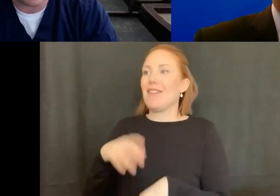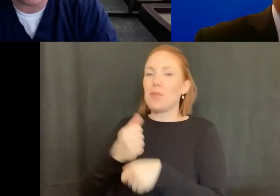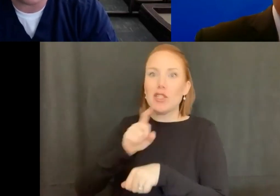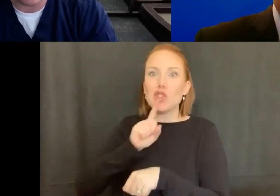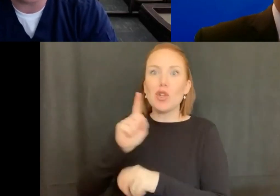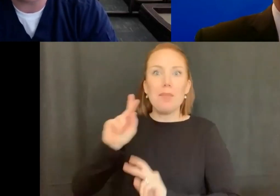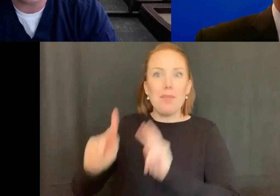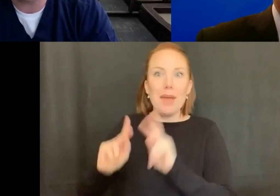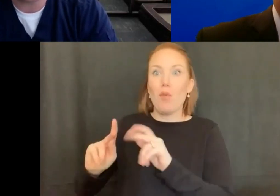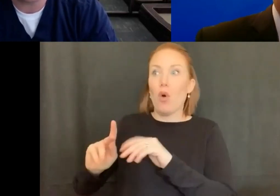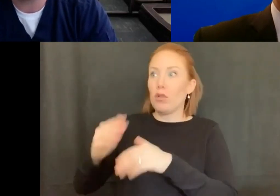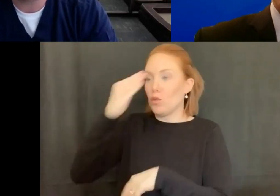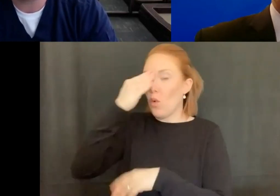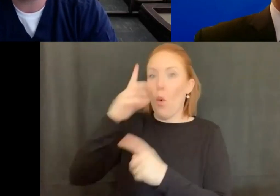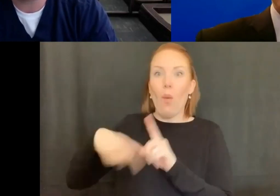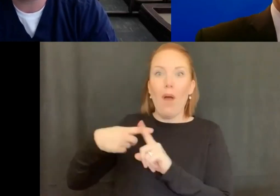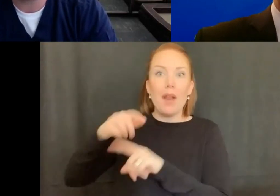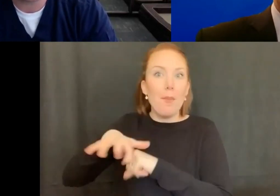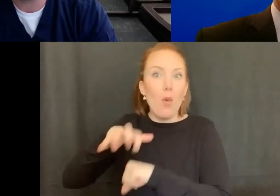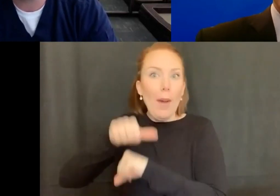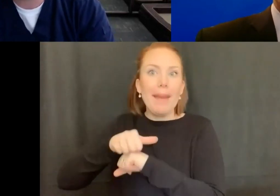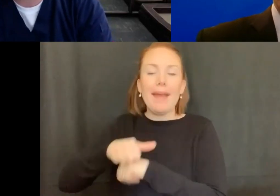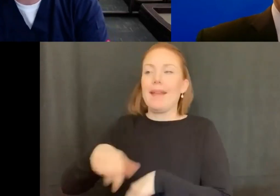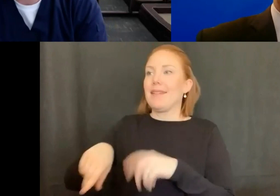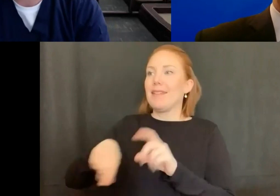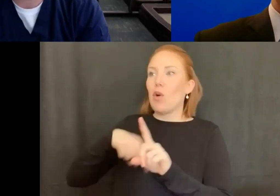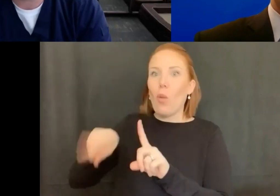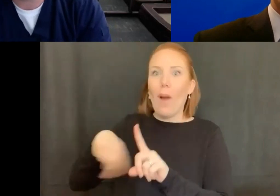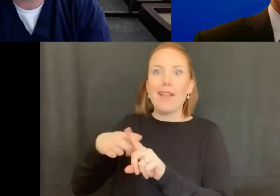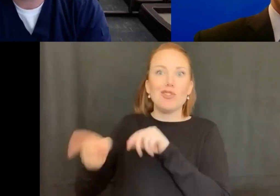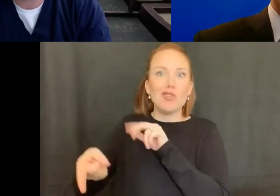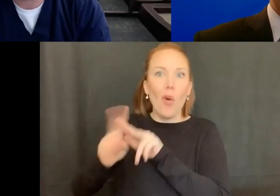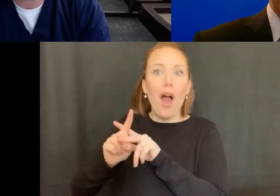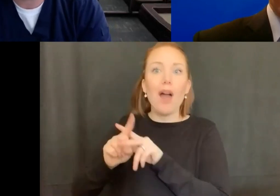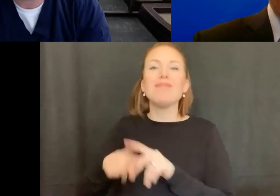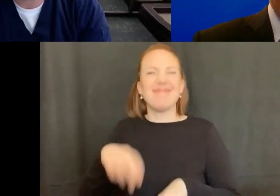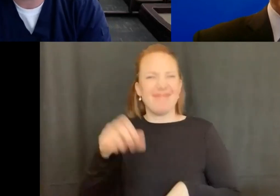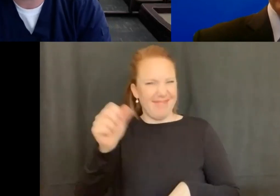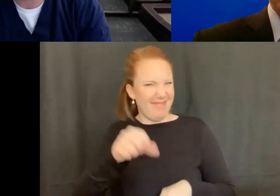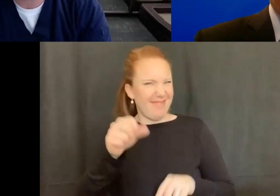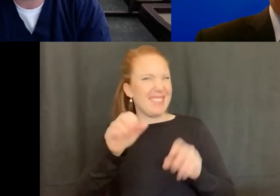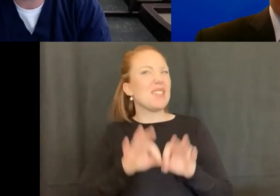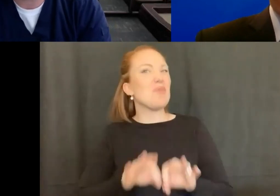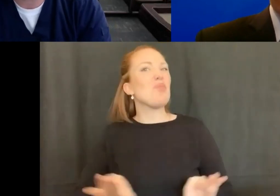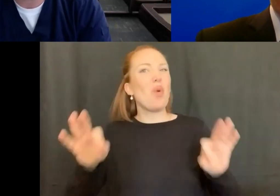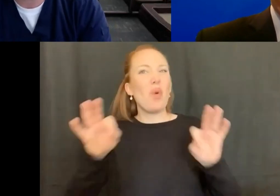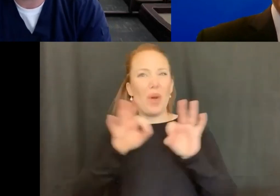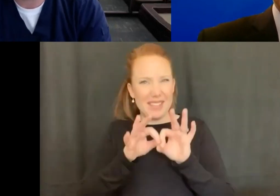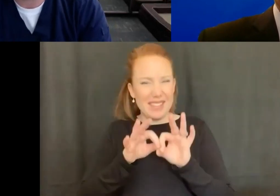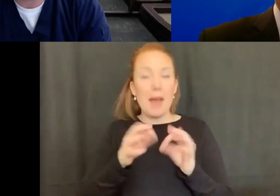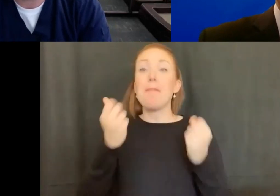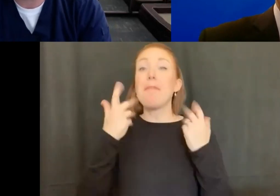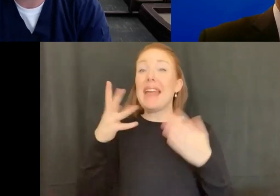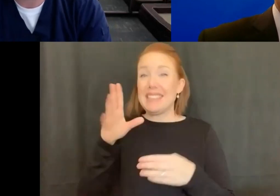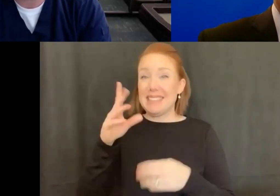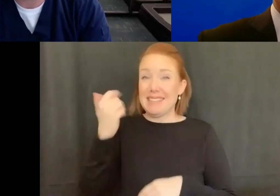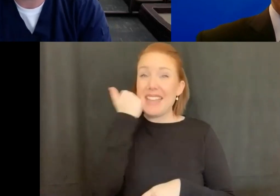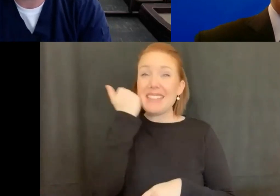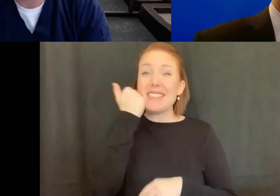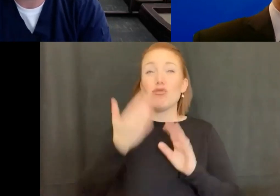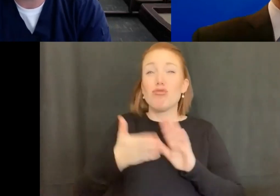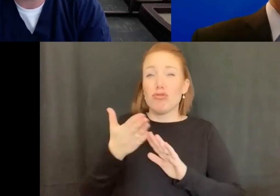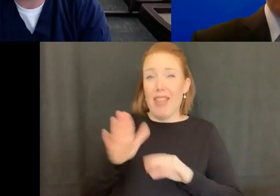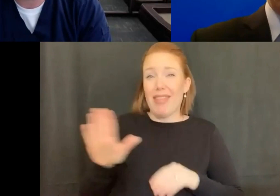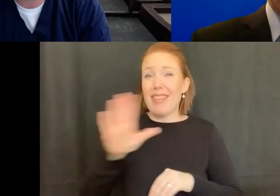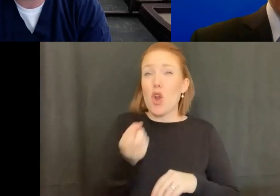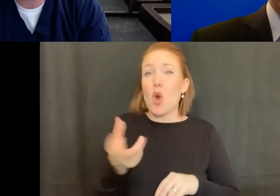every minute of the day. That's right. That's great. I want the students to hear that many dentists do run their own practice, and so it